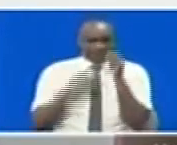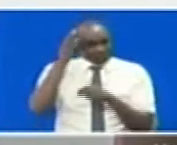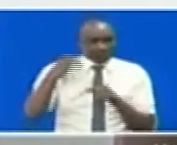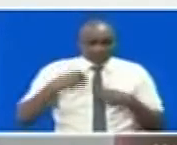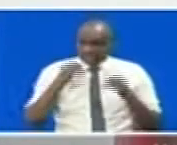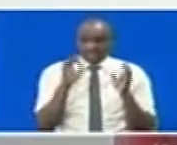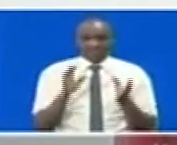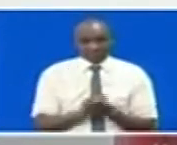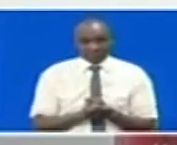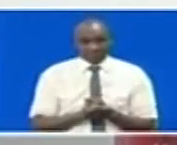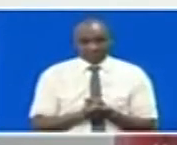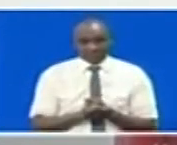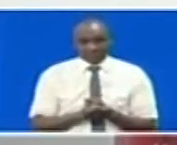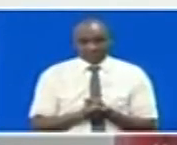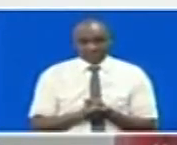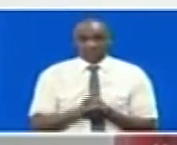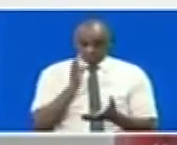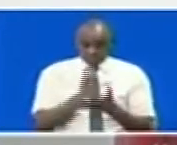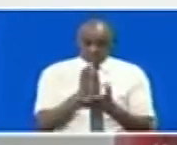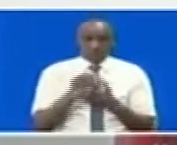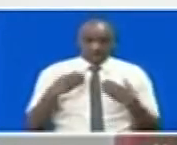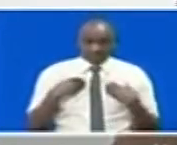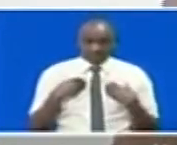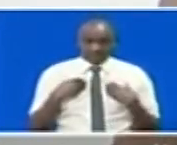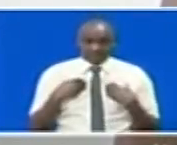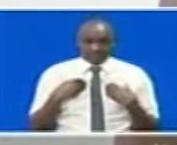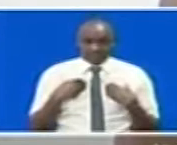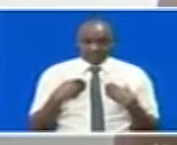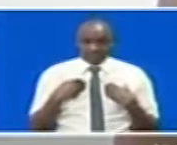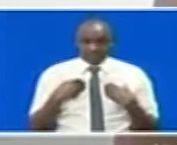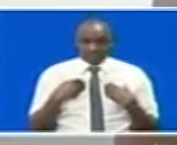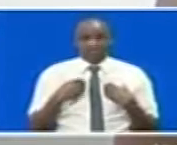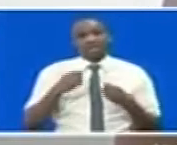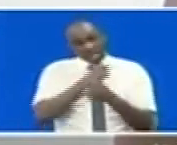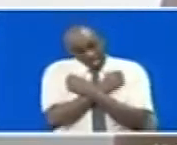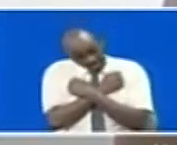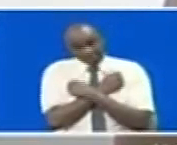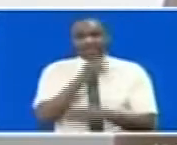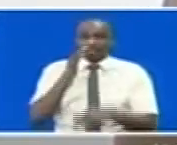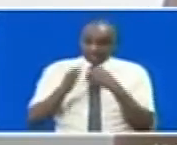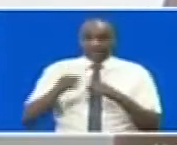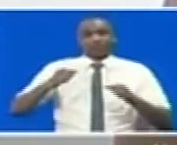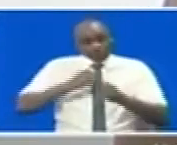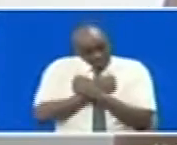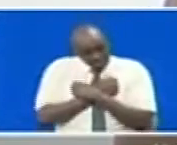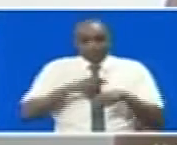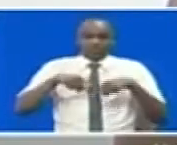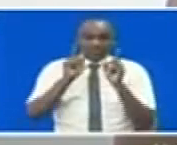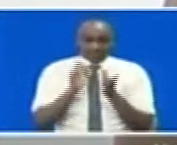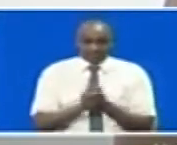honorable. Okay. And it is even biblical. Love thy neighbor, you love